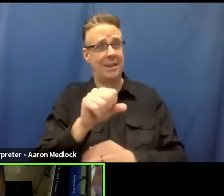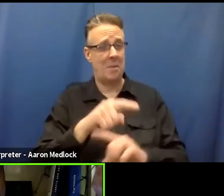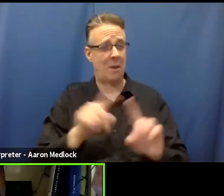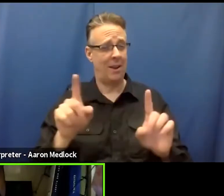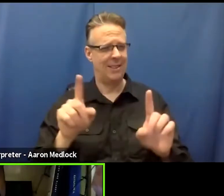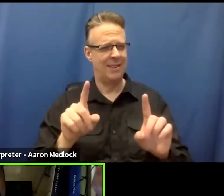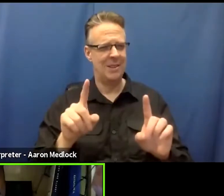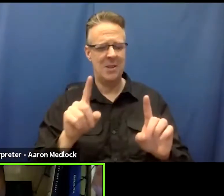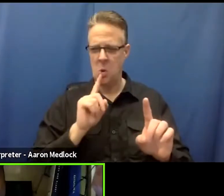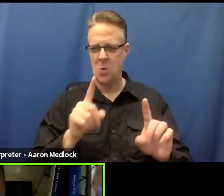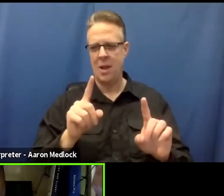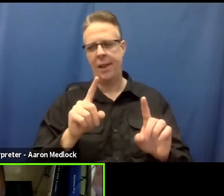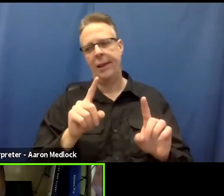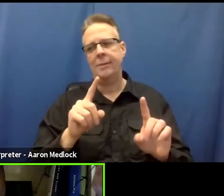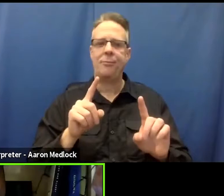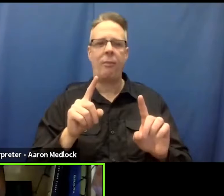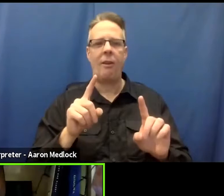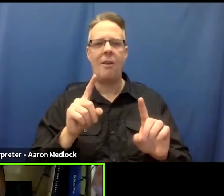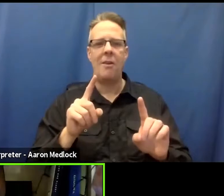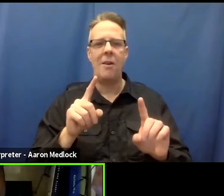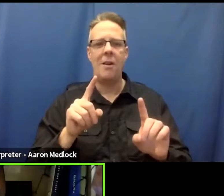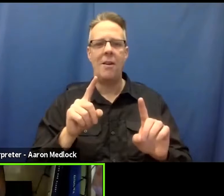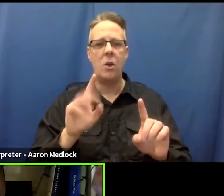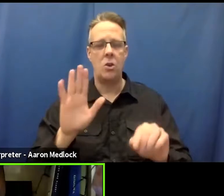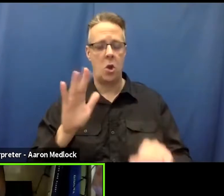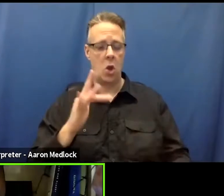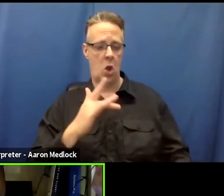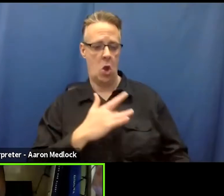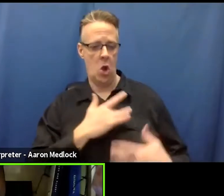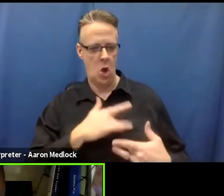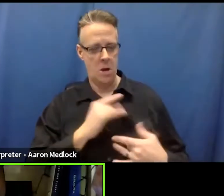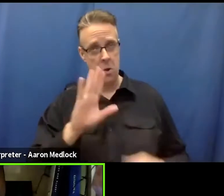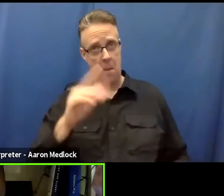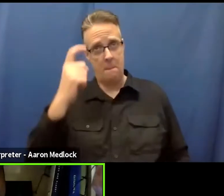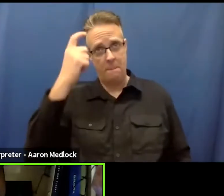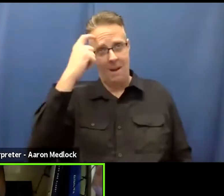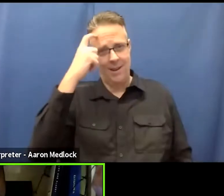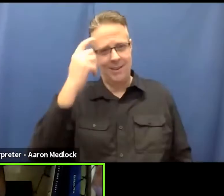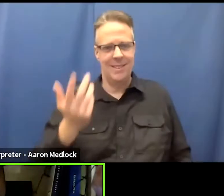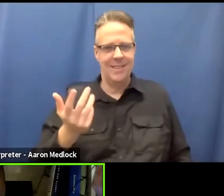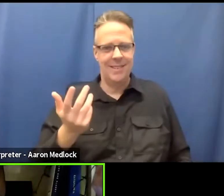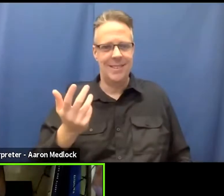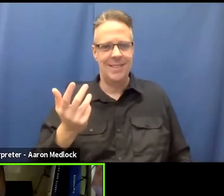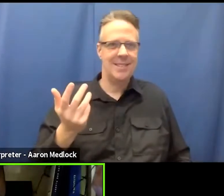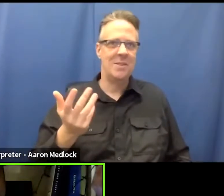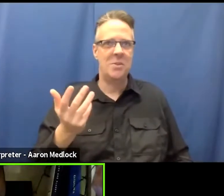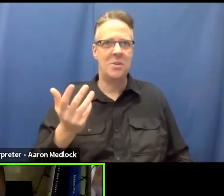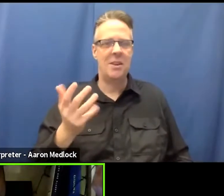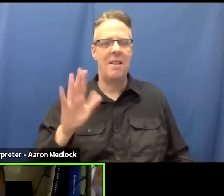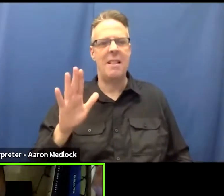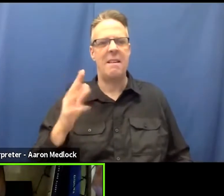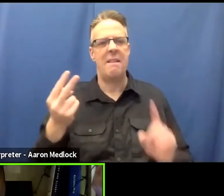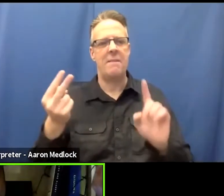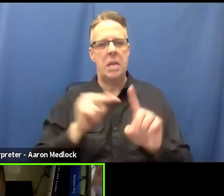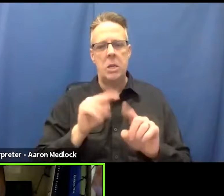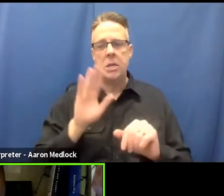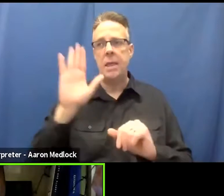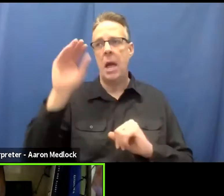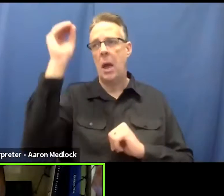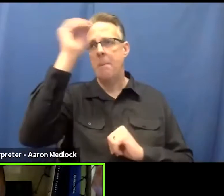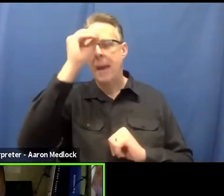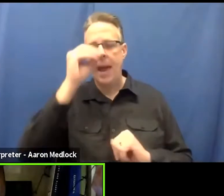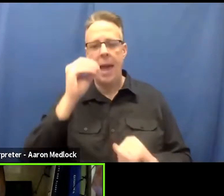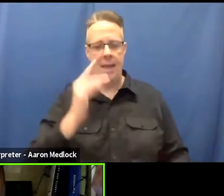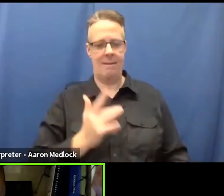also very conveniently, it's hearts and minds, right? So it's views, it's opinions, it's